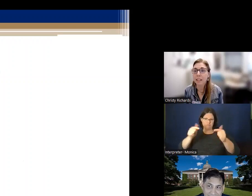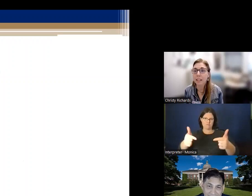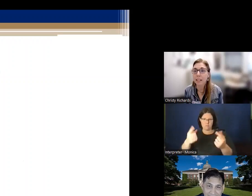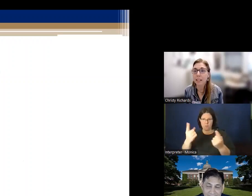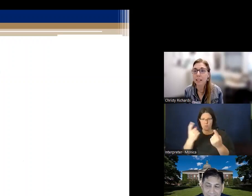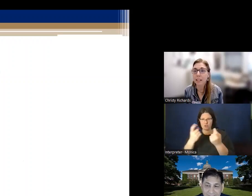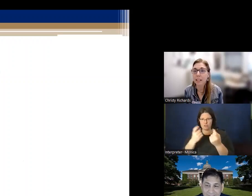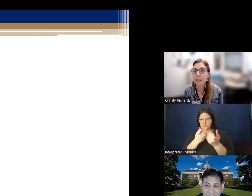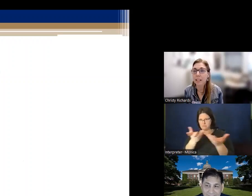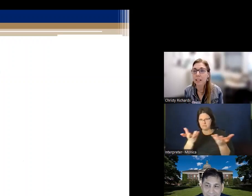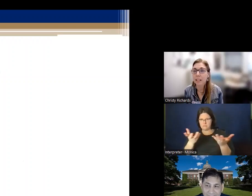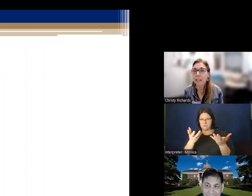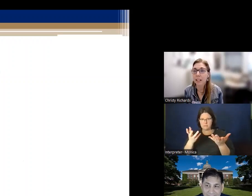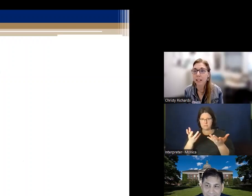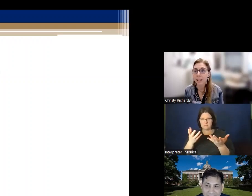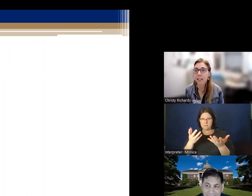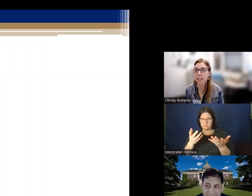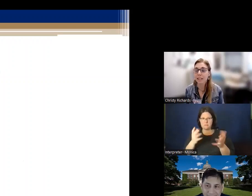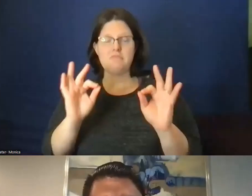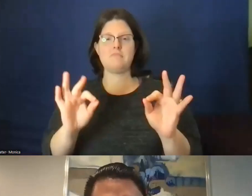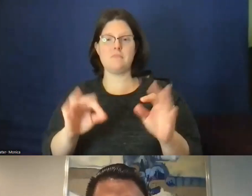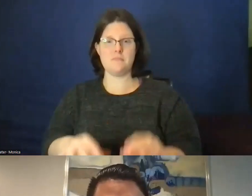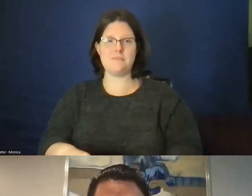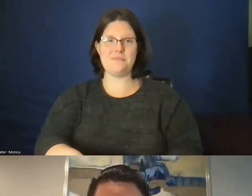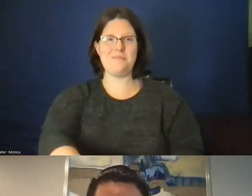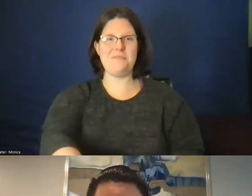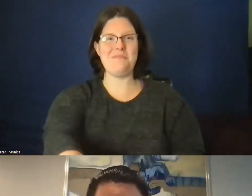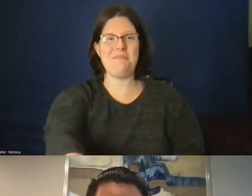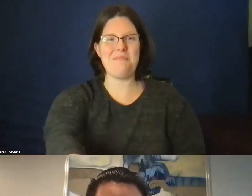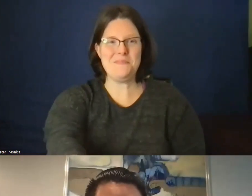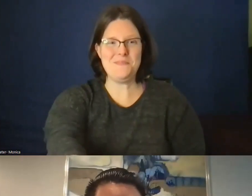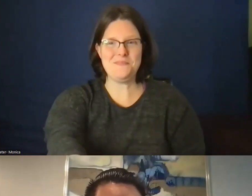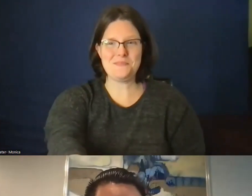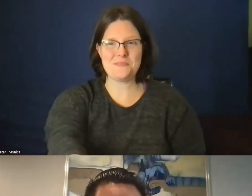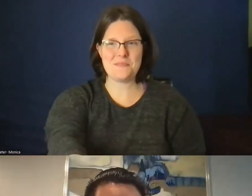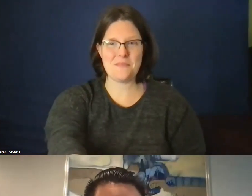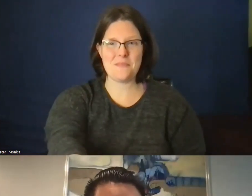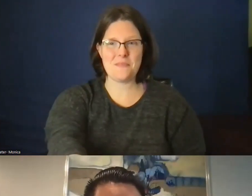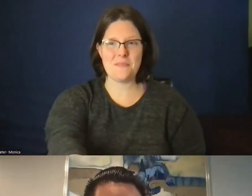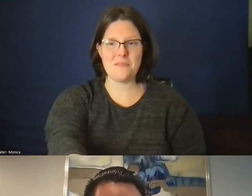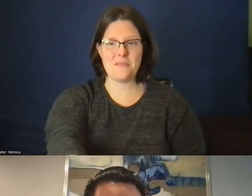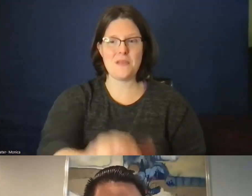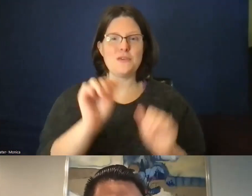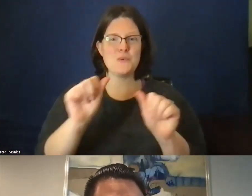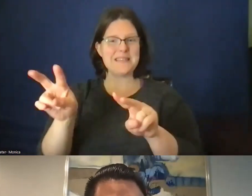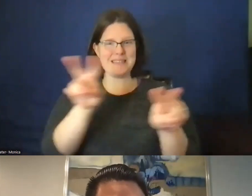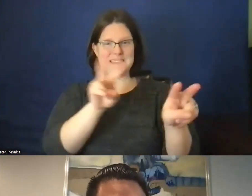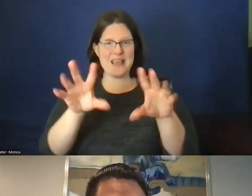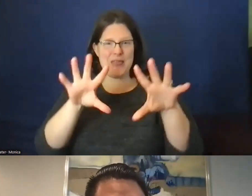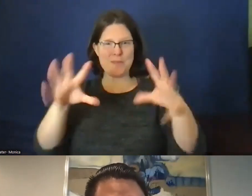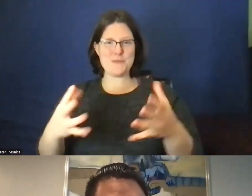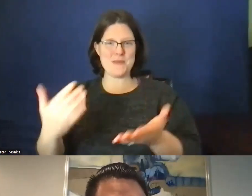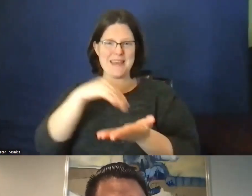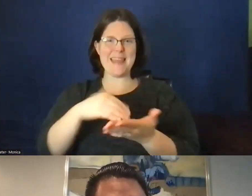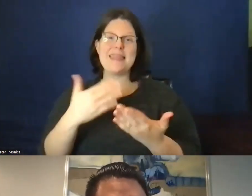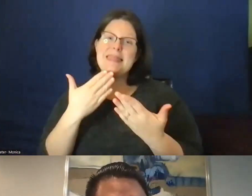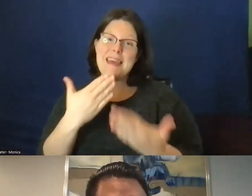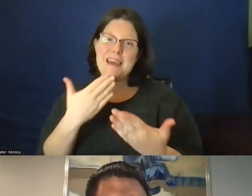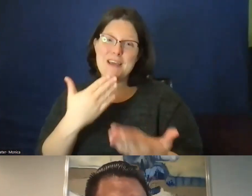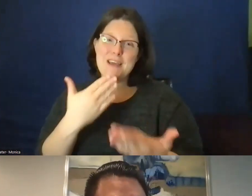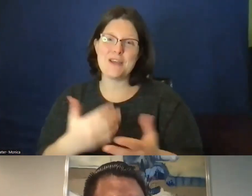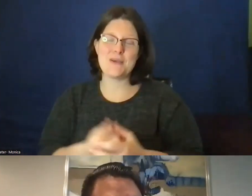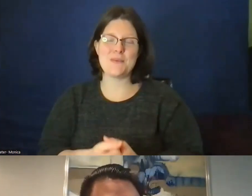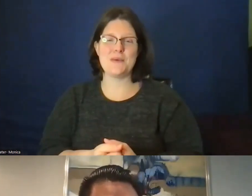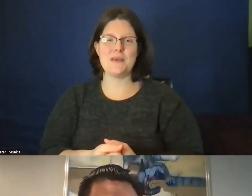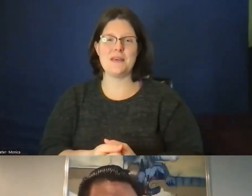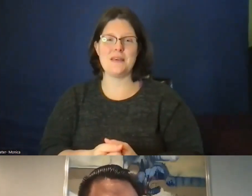can, there it is, so that you can see the group again. Thank you. Well,